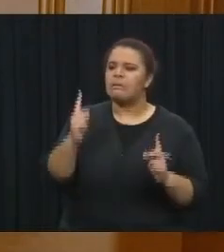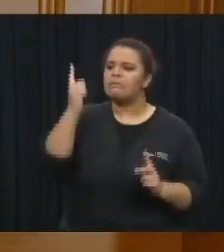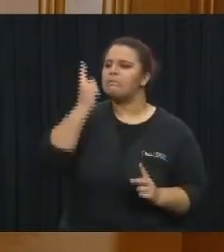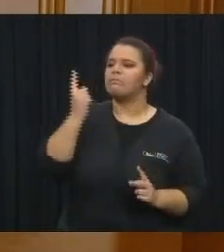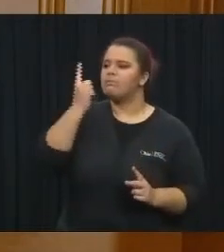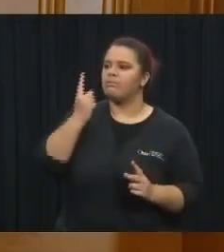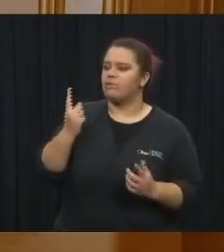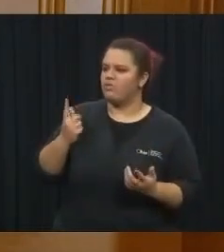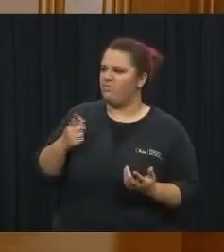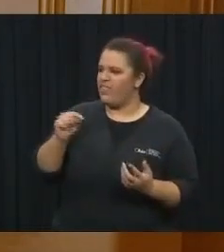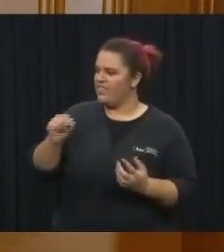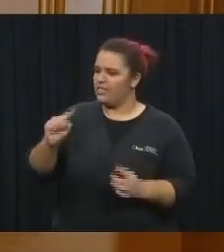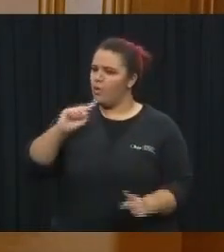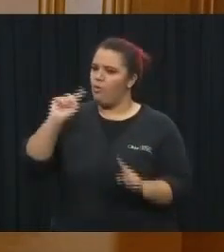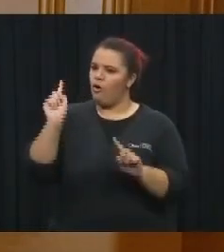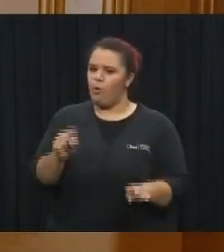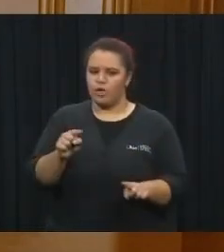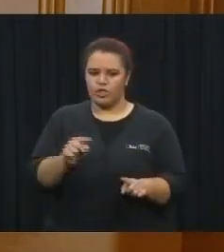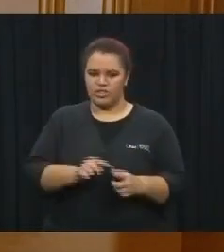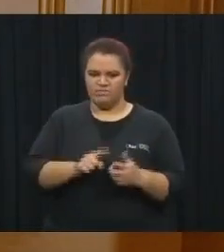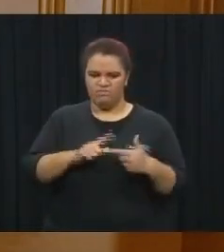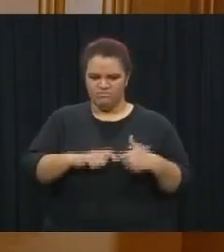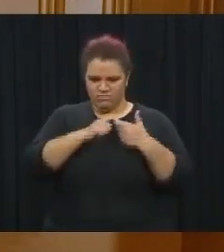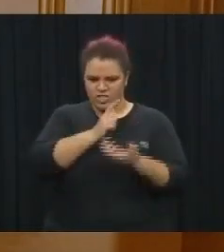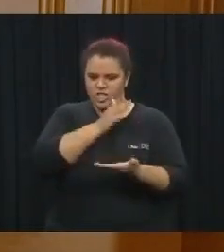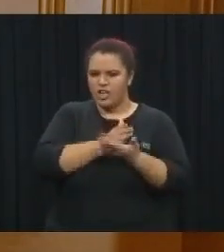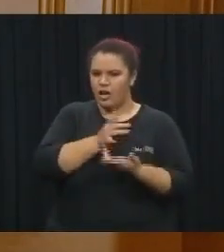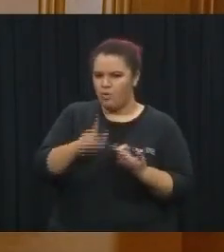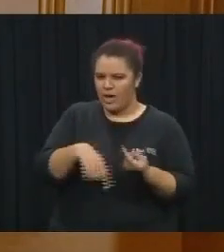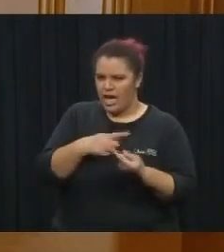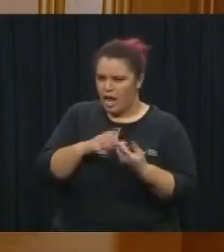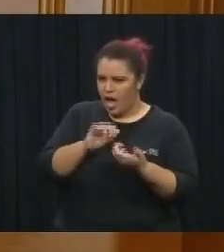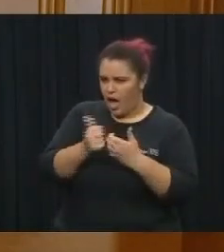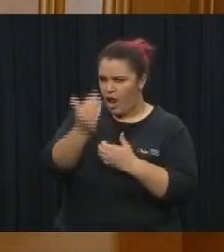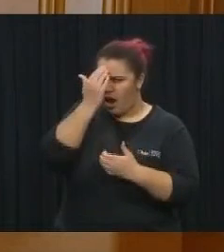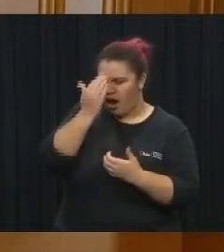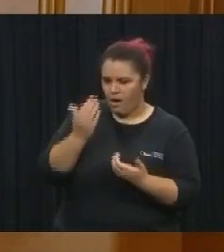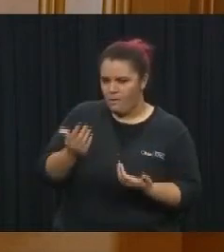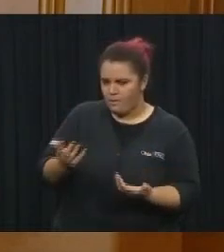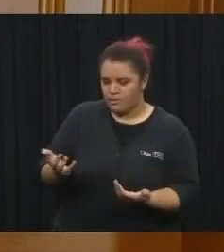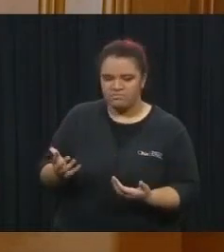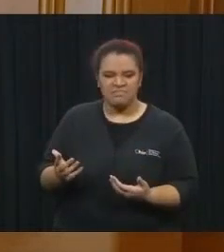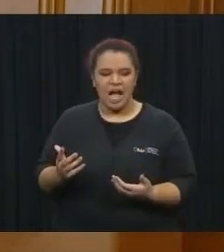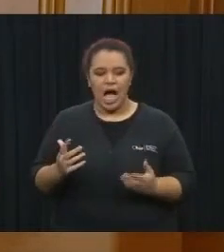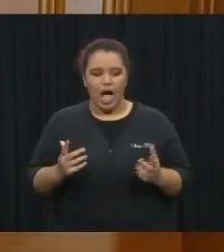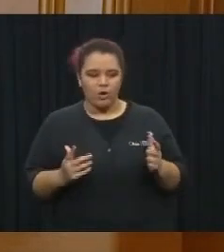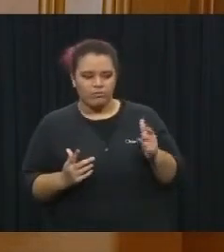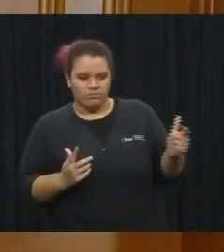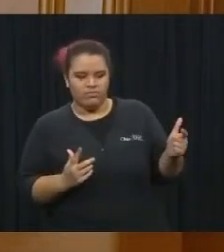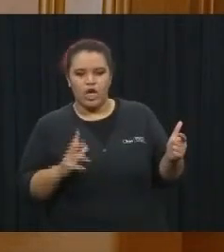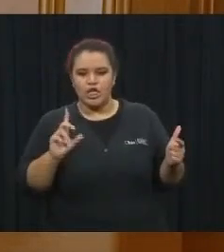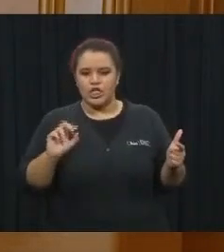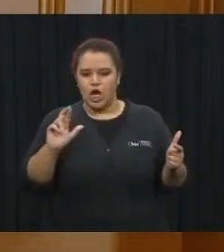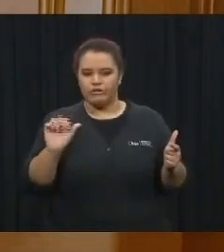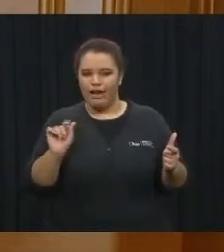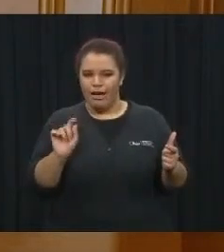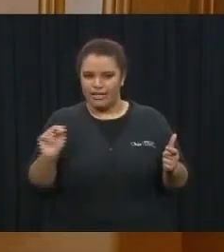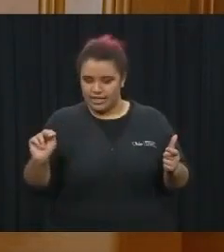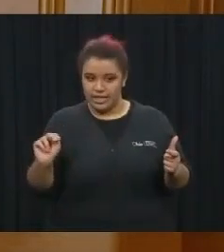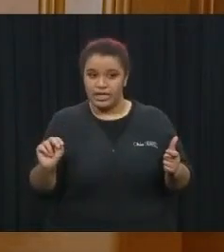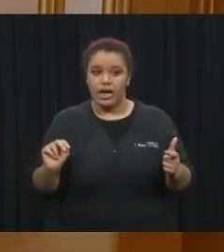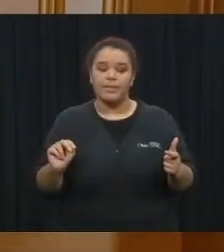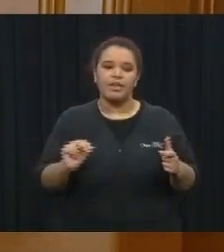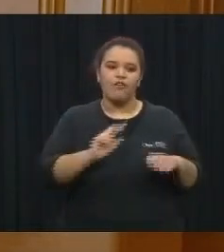lifted? Well, I'm going to let Dr. Acton answer that. I mean, ultimately, of course, that's going to be my decision, but it's going to